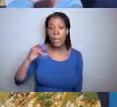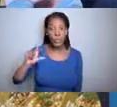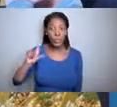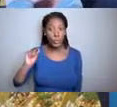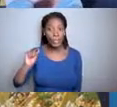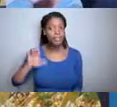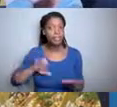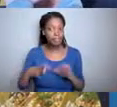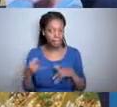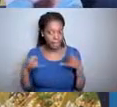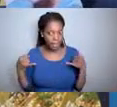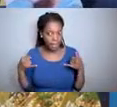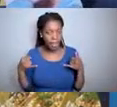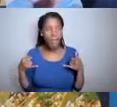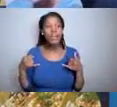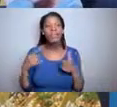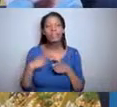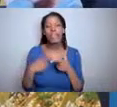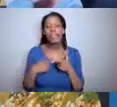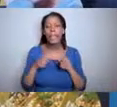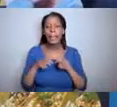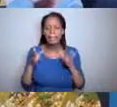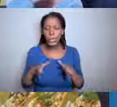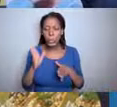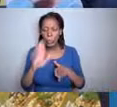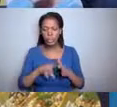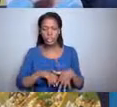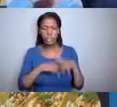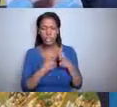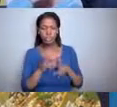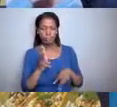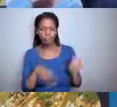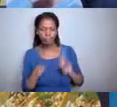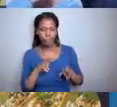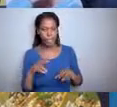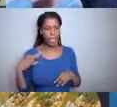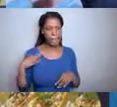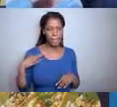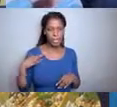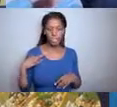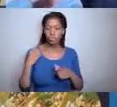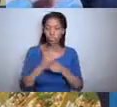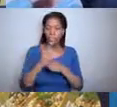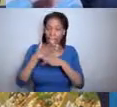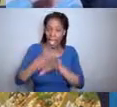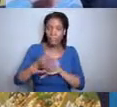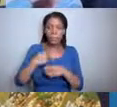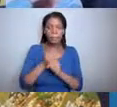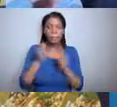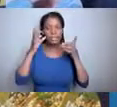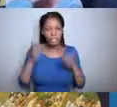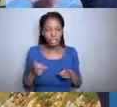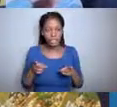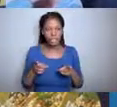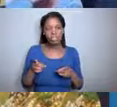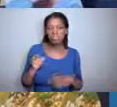panel will begin looking at all of those applications right after and making their decisions um in may